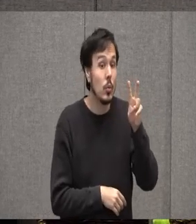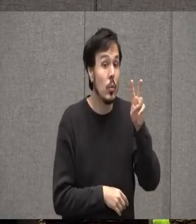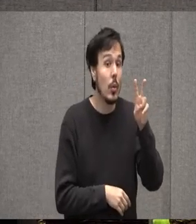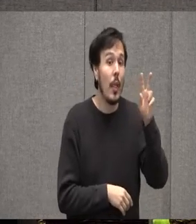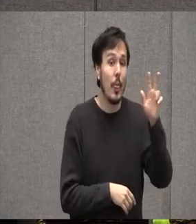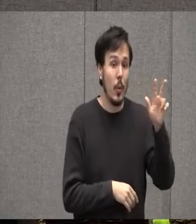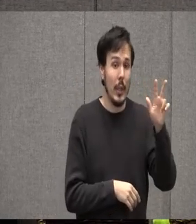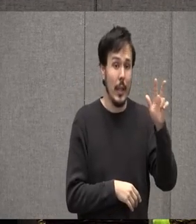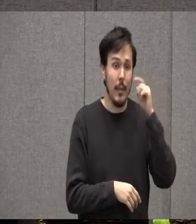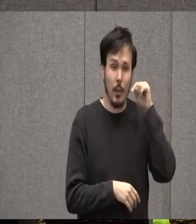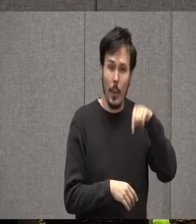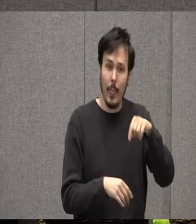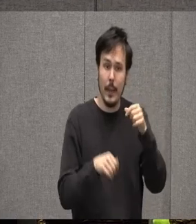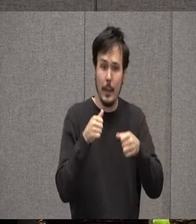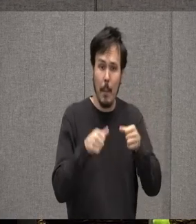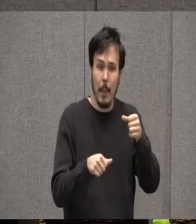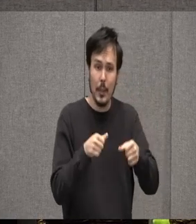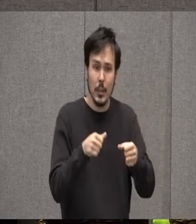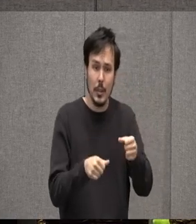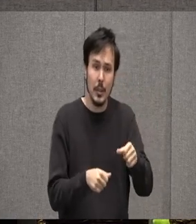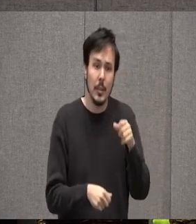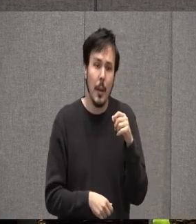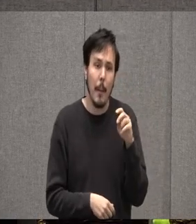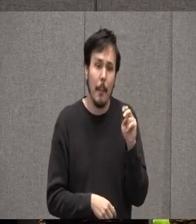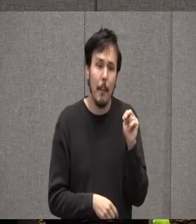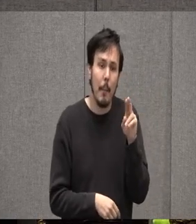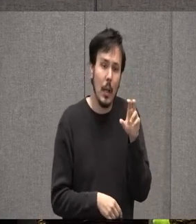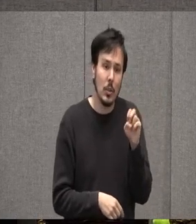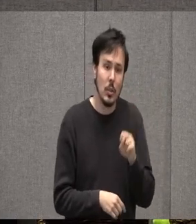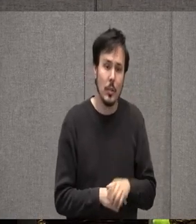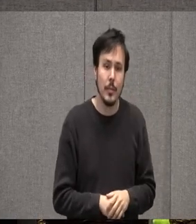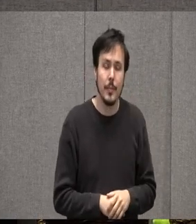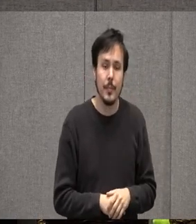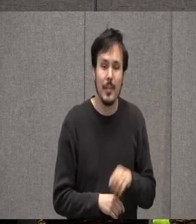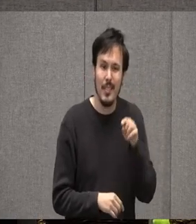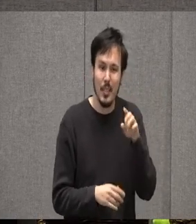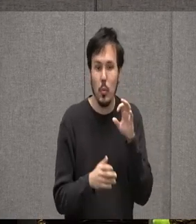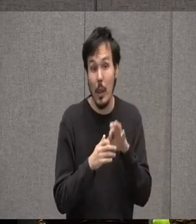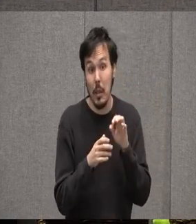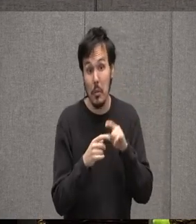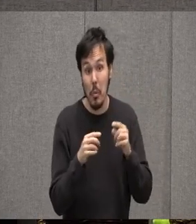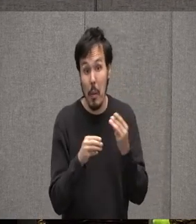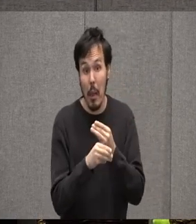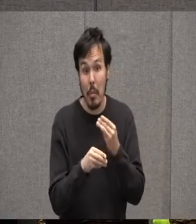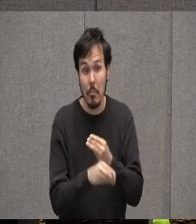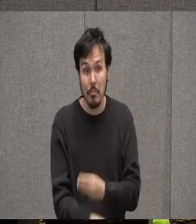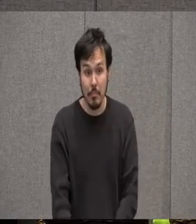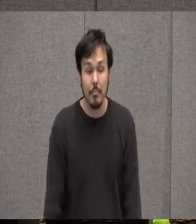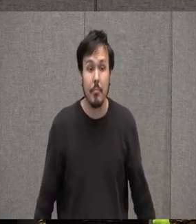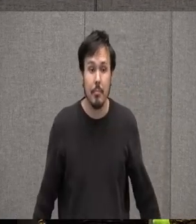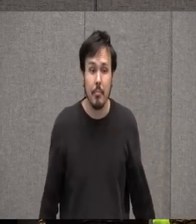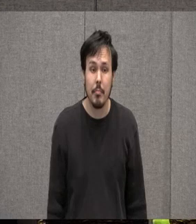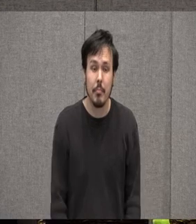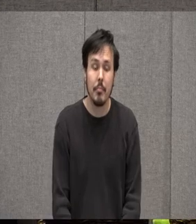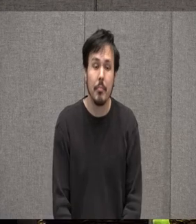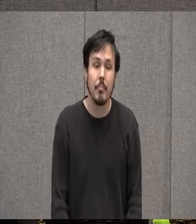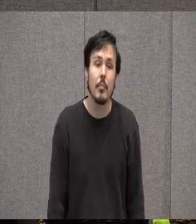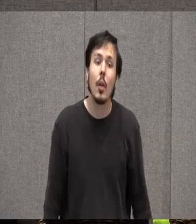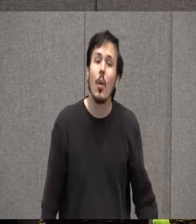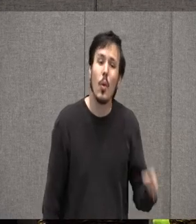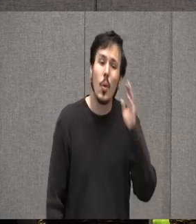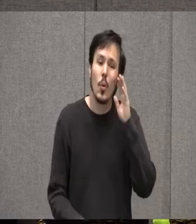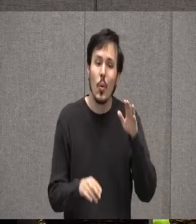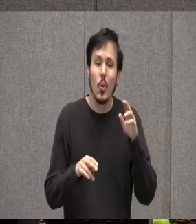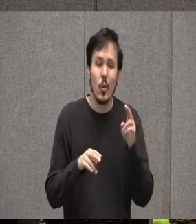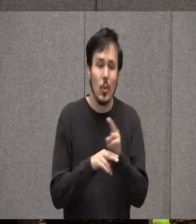1, 2, and 3 in this puzzle. So this is a little bit about math that we're going to be using, because we're going to be using different